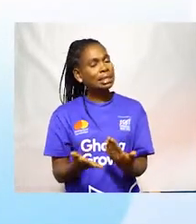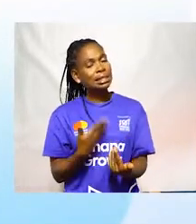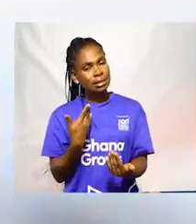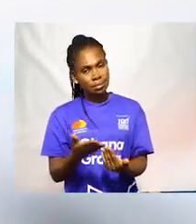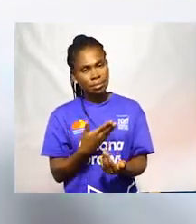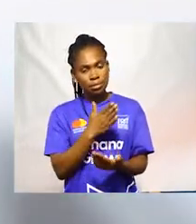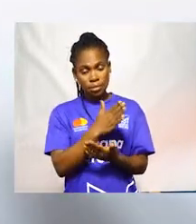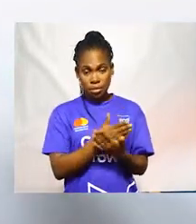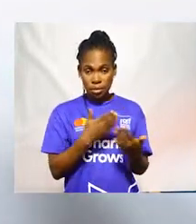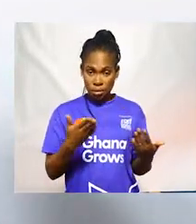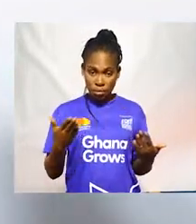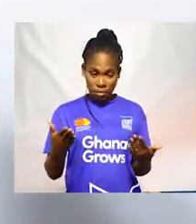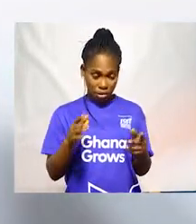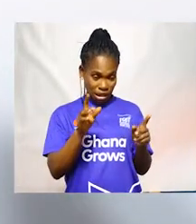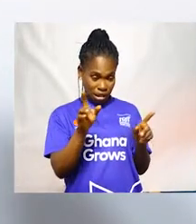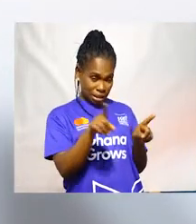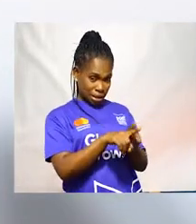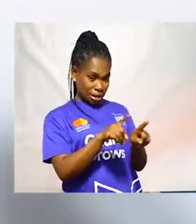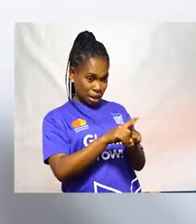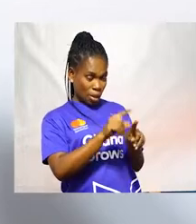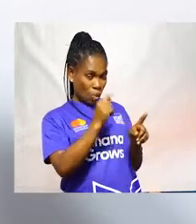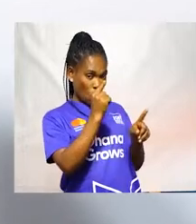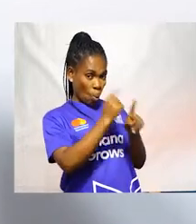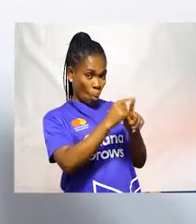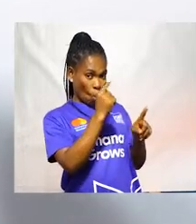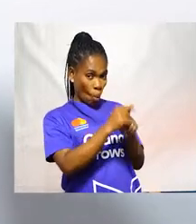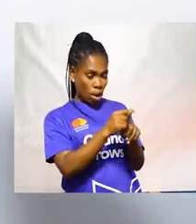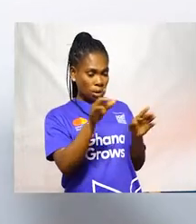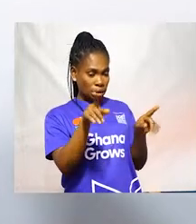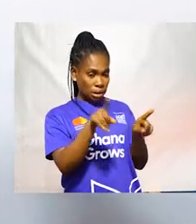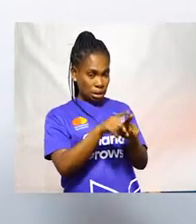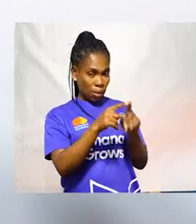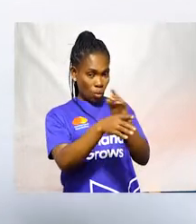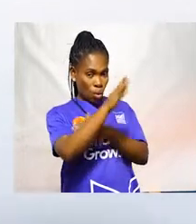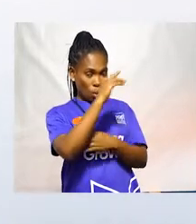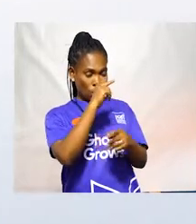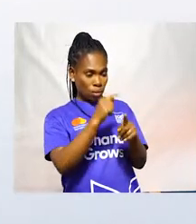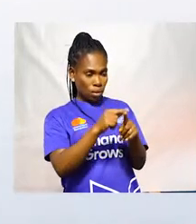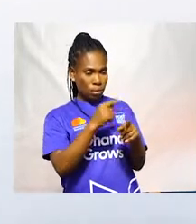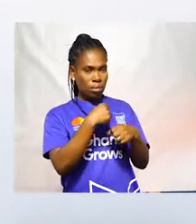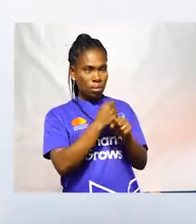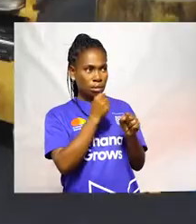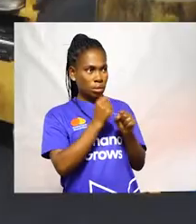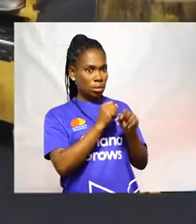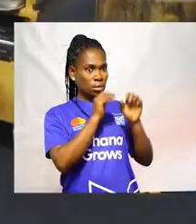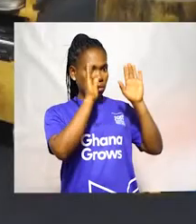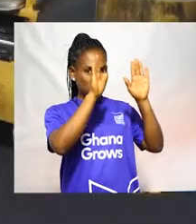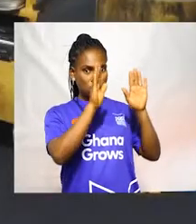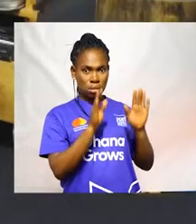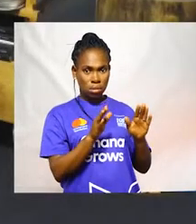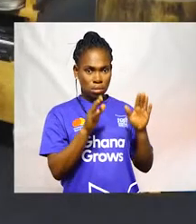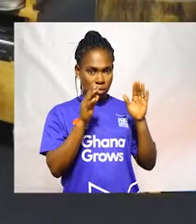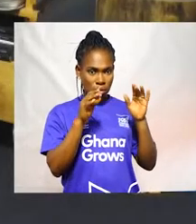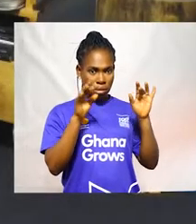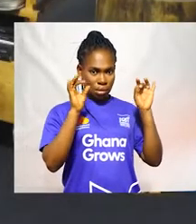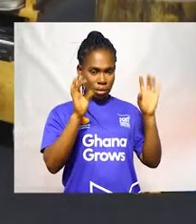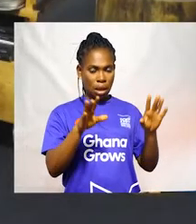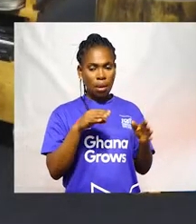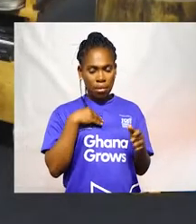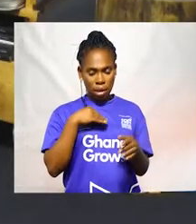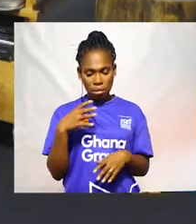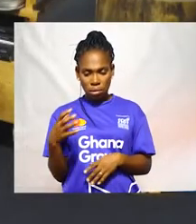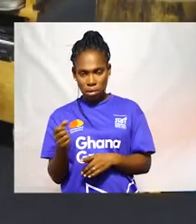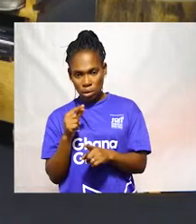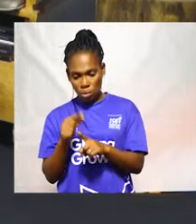word, the same scripture, and make it sound mysterious. I don't have that grace. Mine is take the